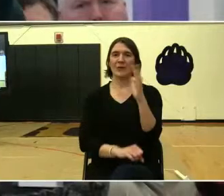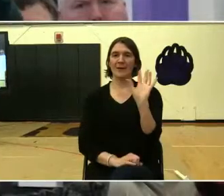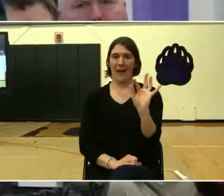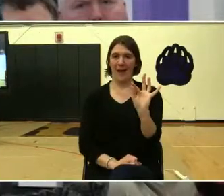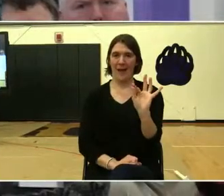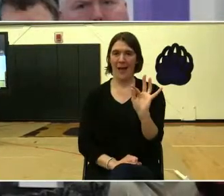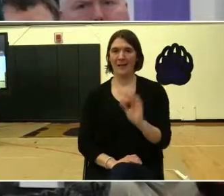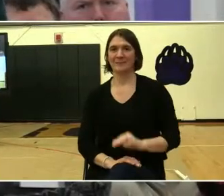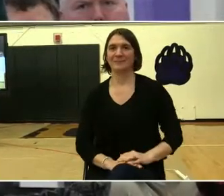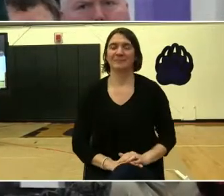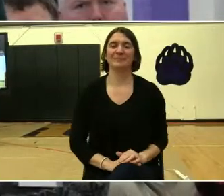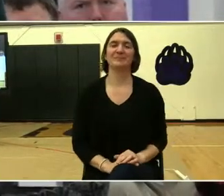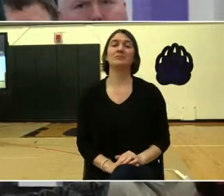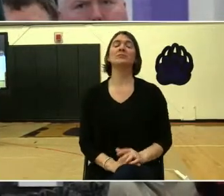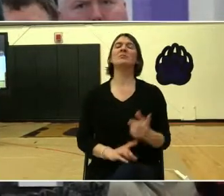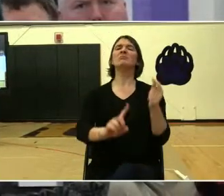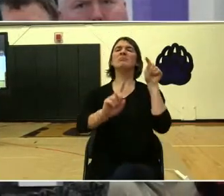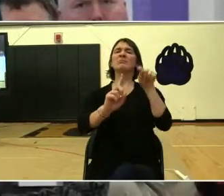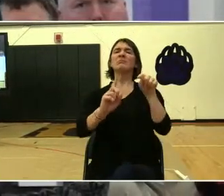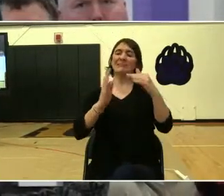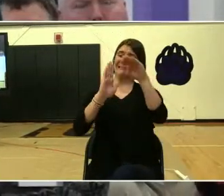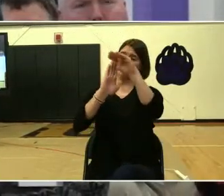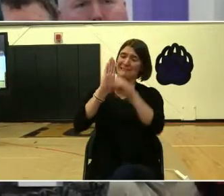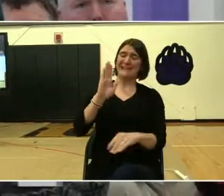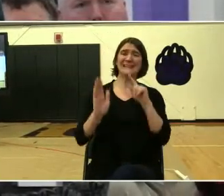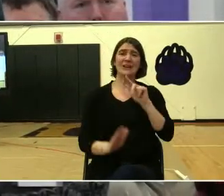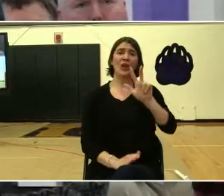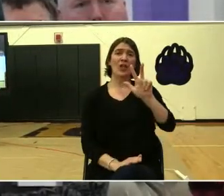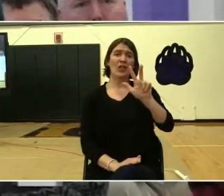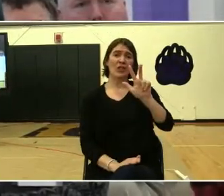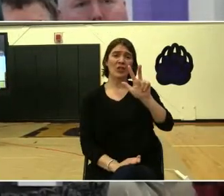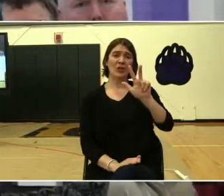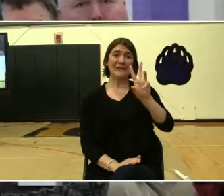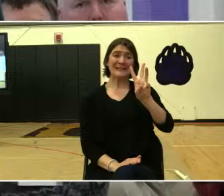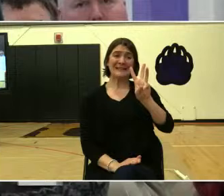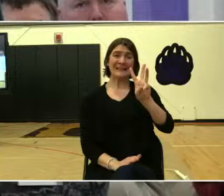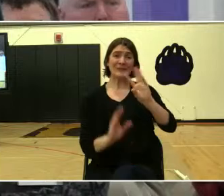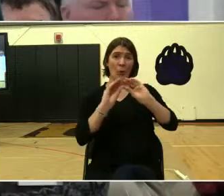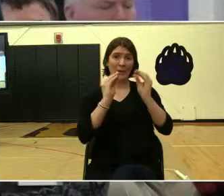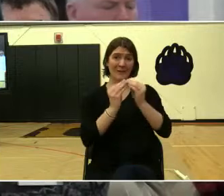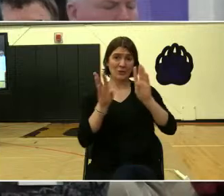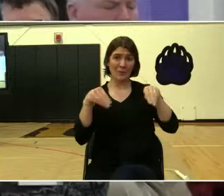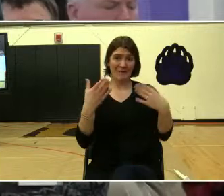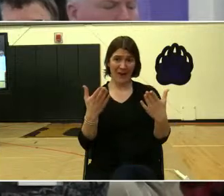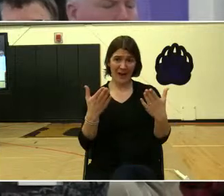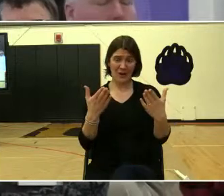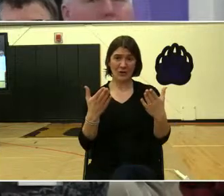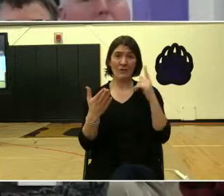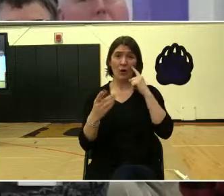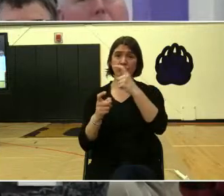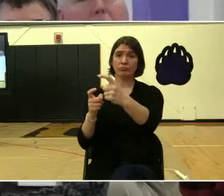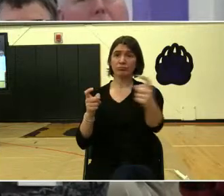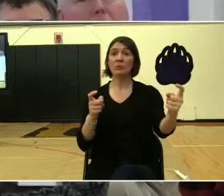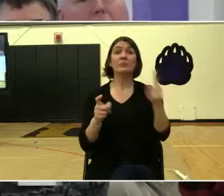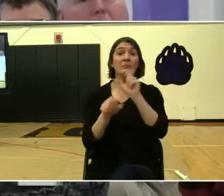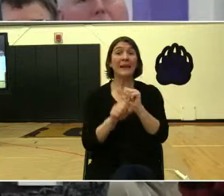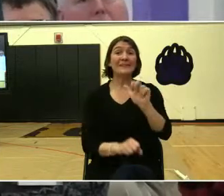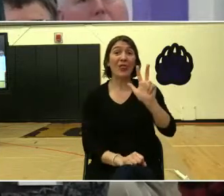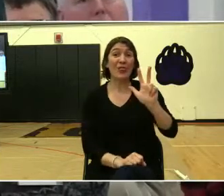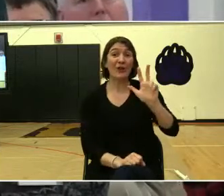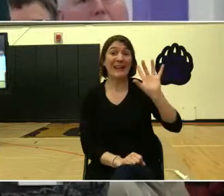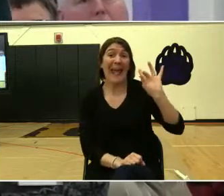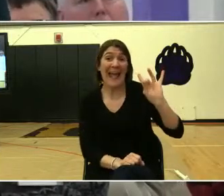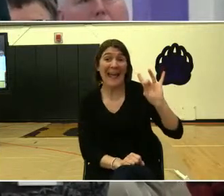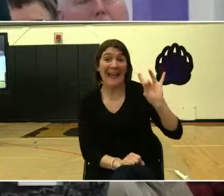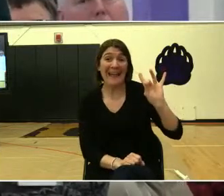like to just point out that um in the article it says 36 service providers um were granted funding in fact 38 were